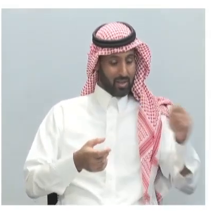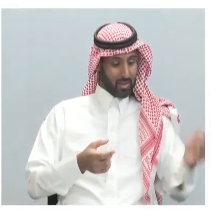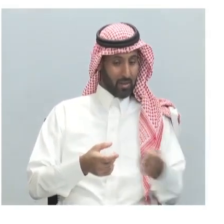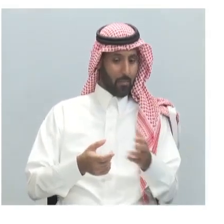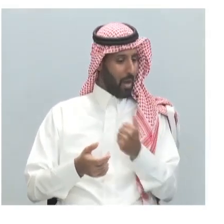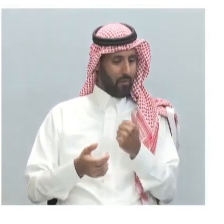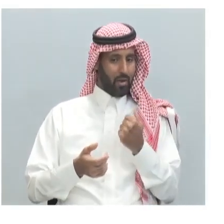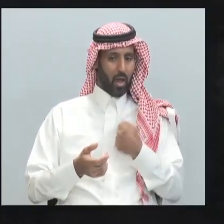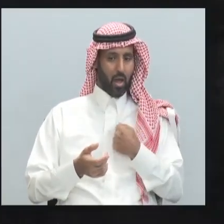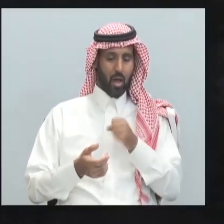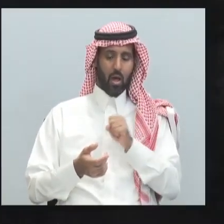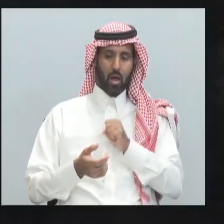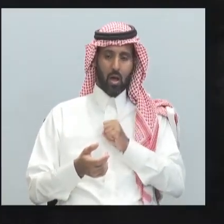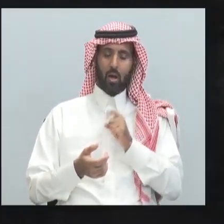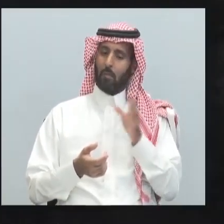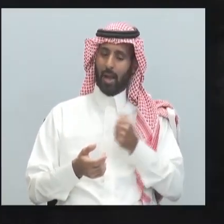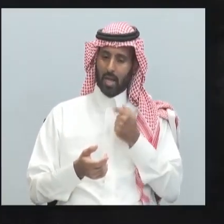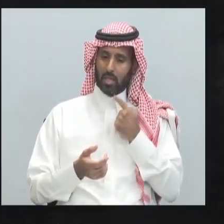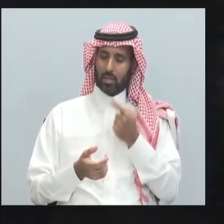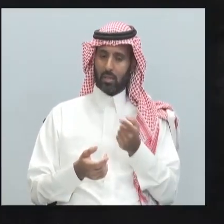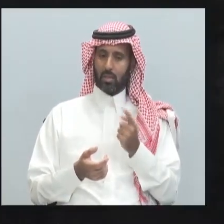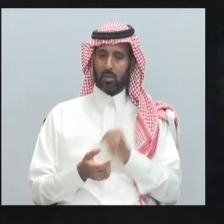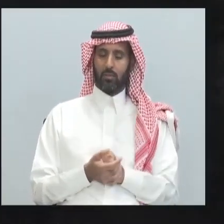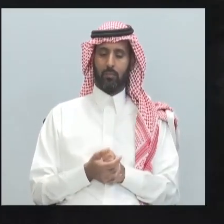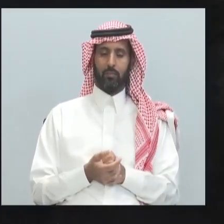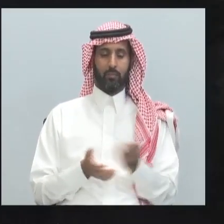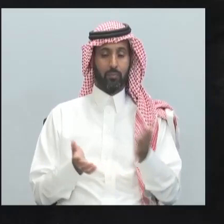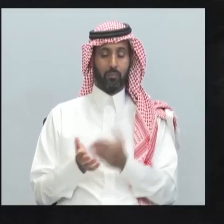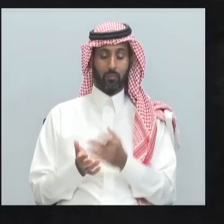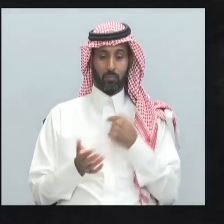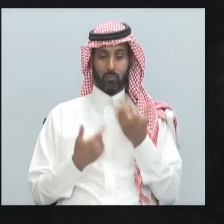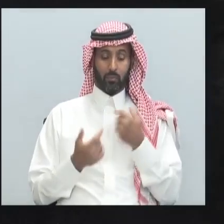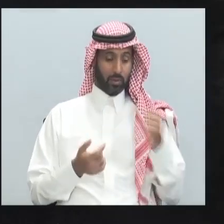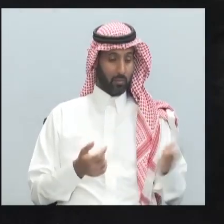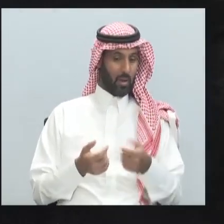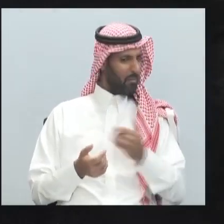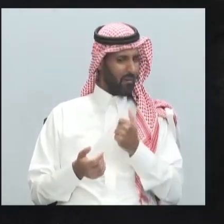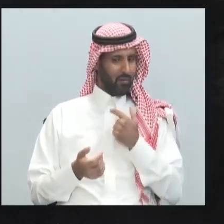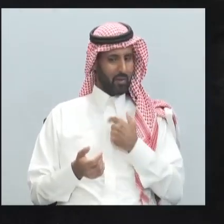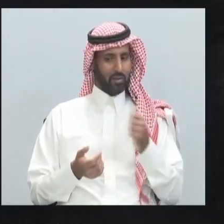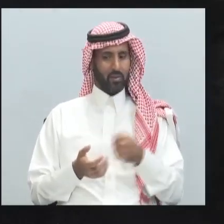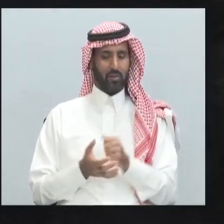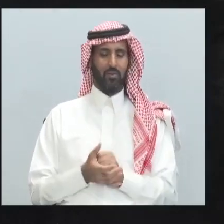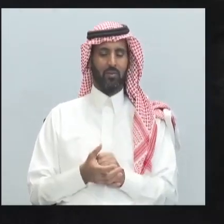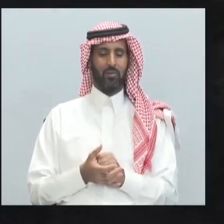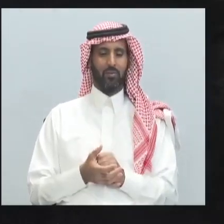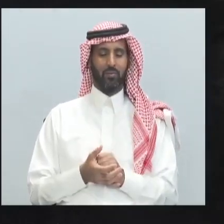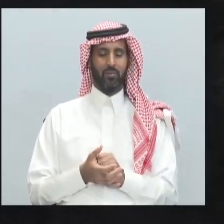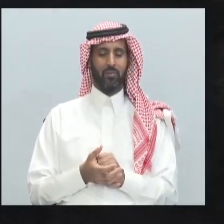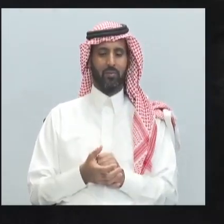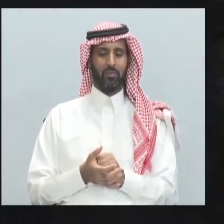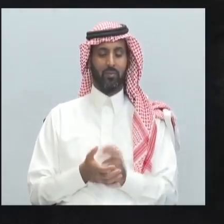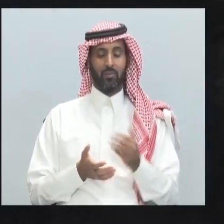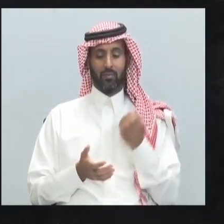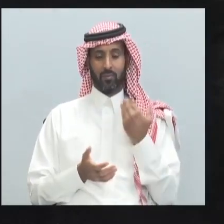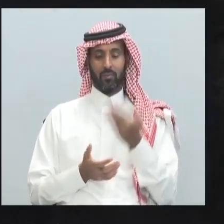racket. Okay, so I'd like to. Okay, I'd like to play tennis, but I don't have, I have